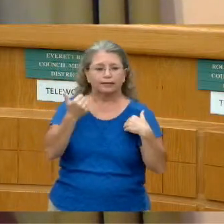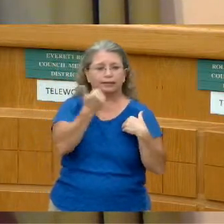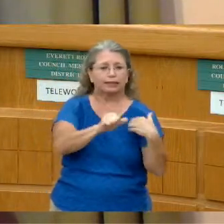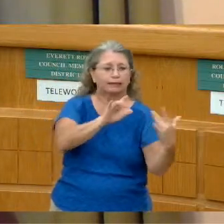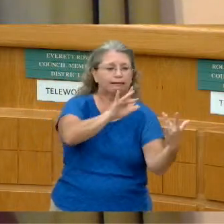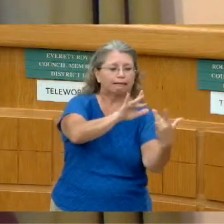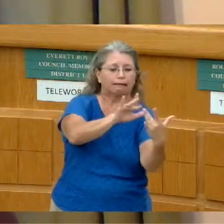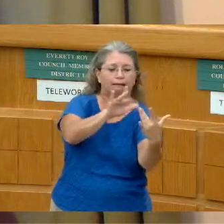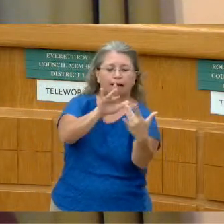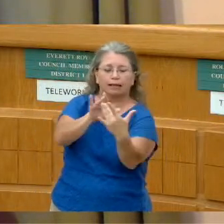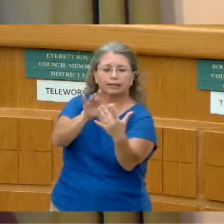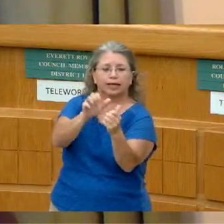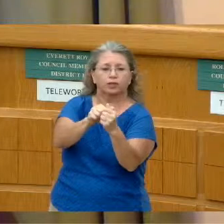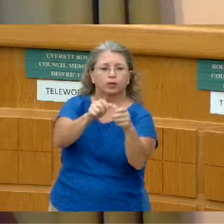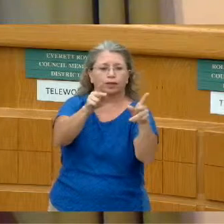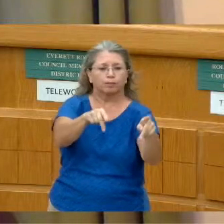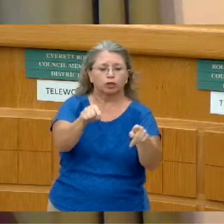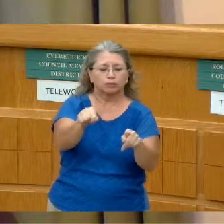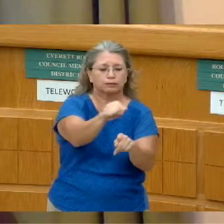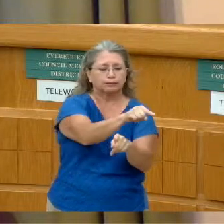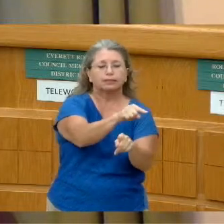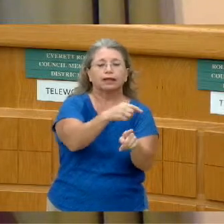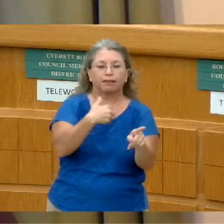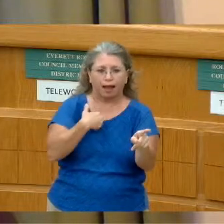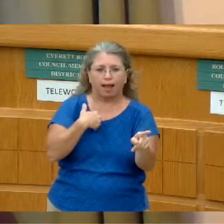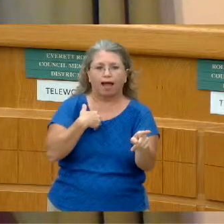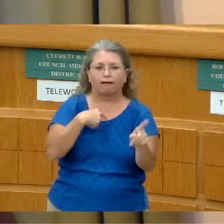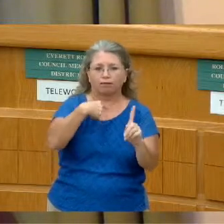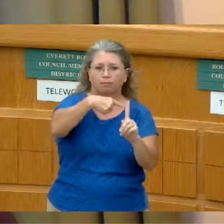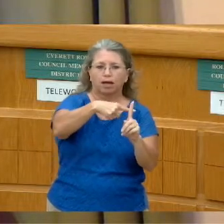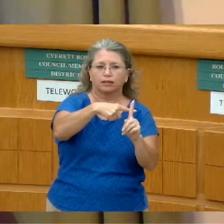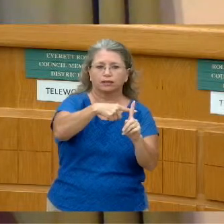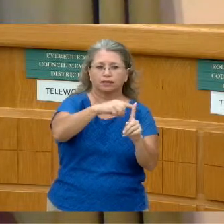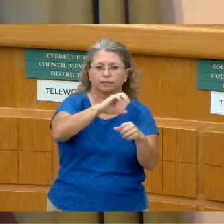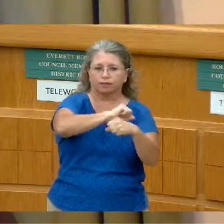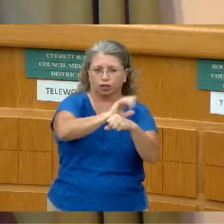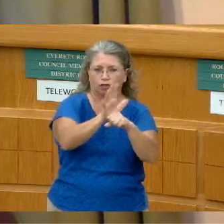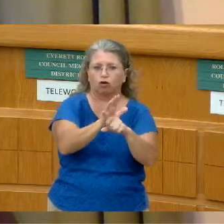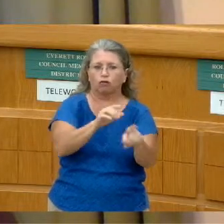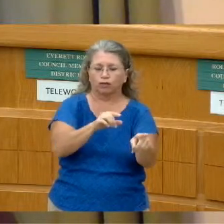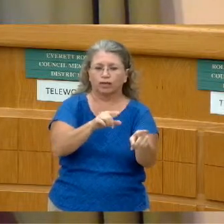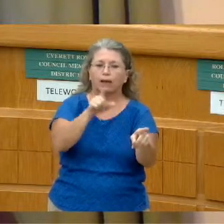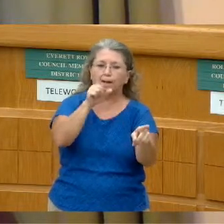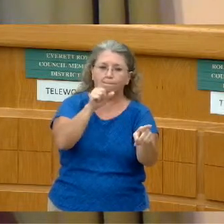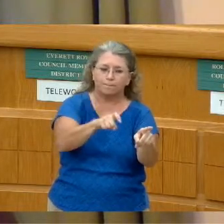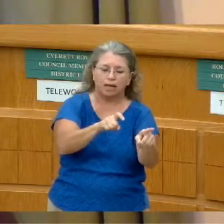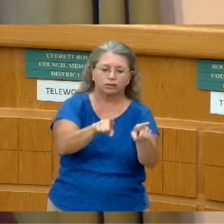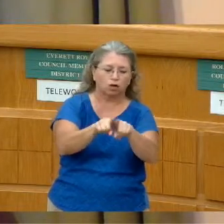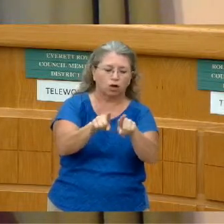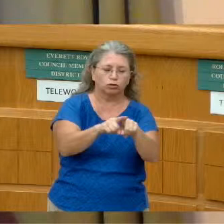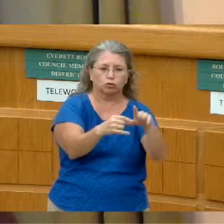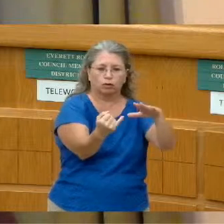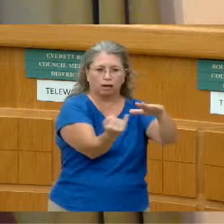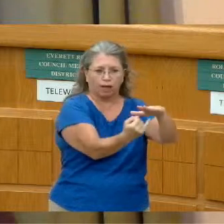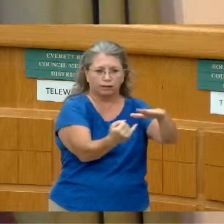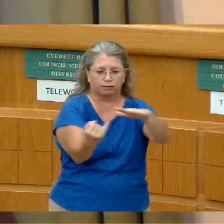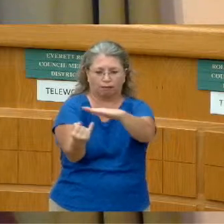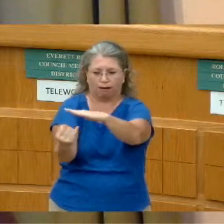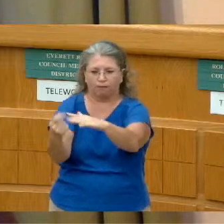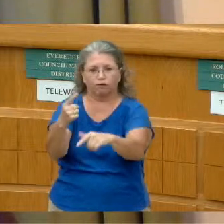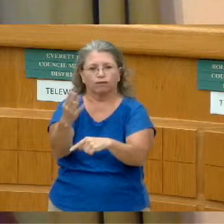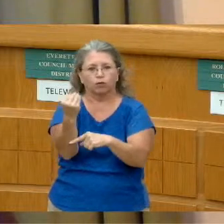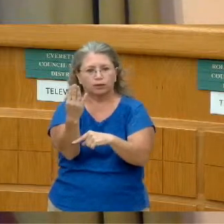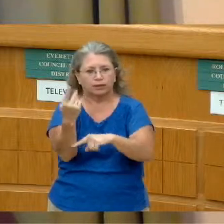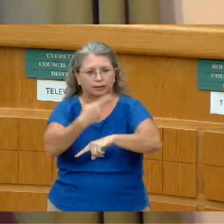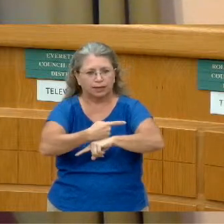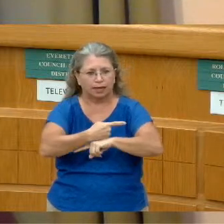COVID-19 must be quarantined for the entire 14 days, or they could potentially spread the virus to others. So